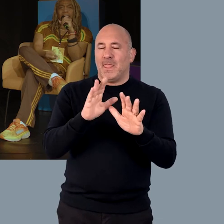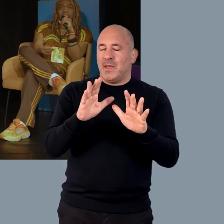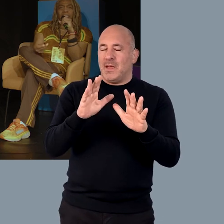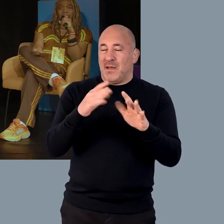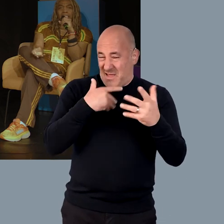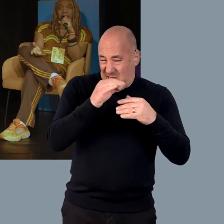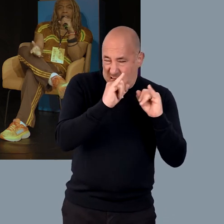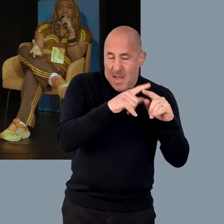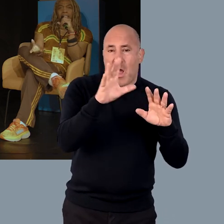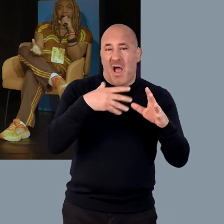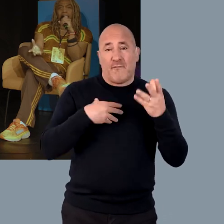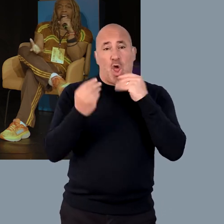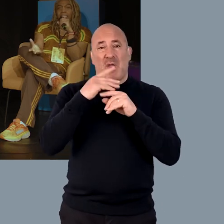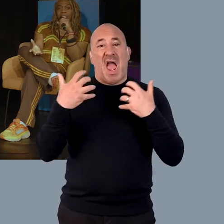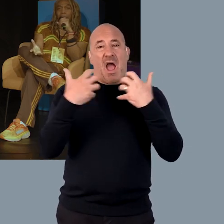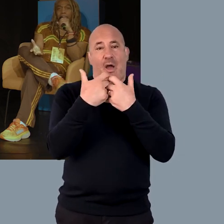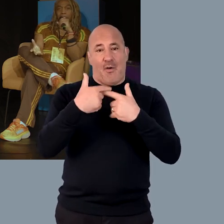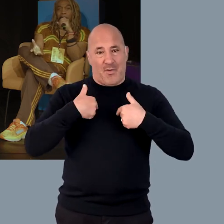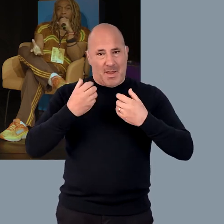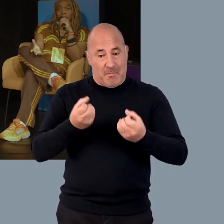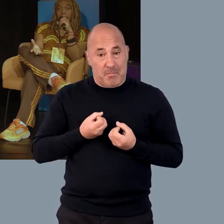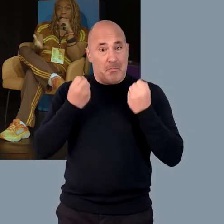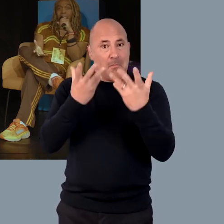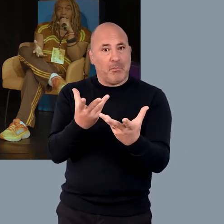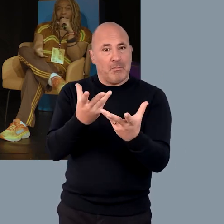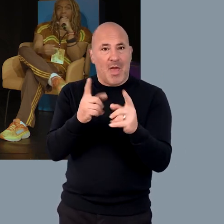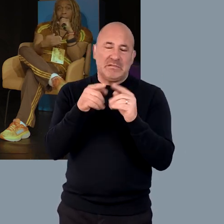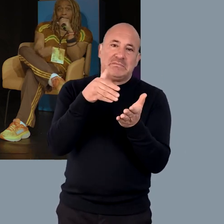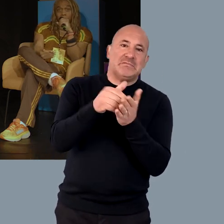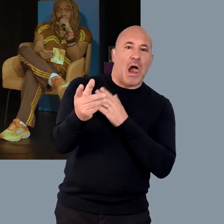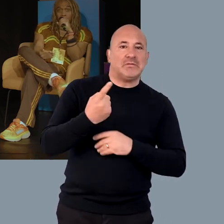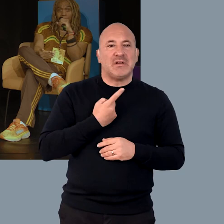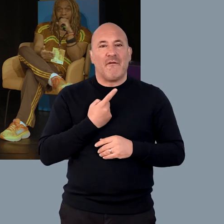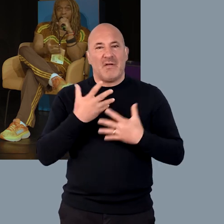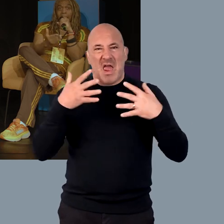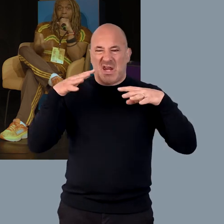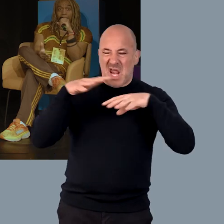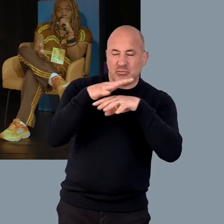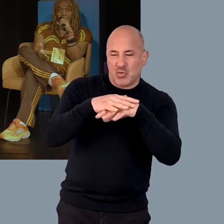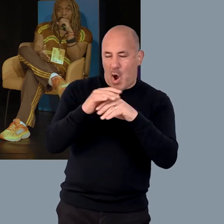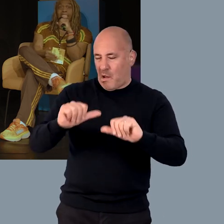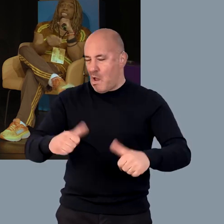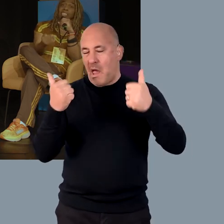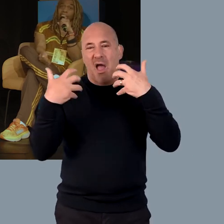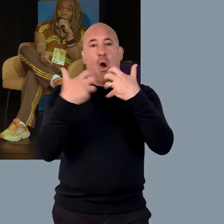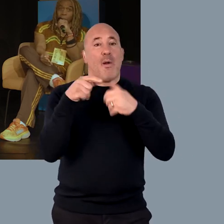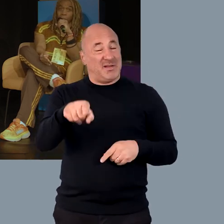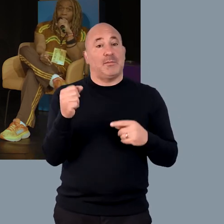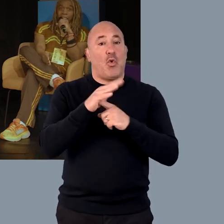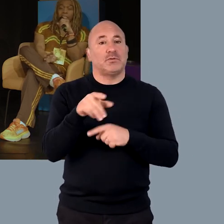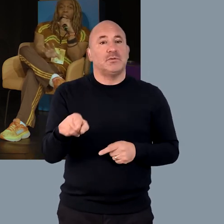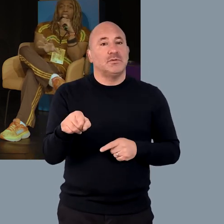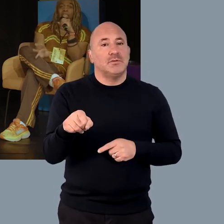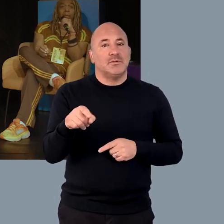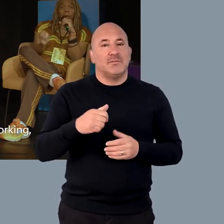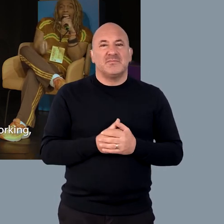um The thing that the thing I think that we have to learn is pitching how to pitch properly and pitch well How to network